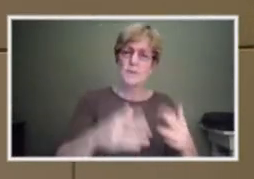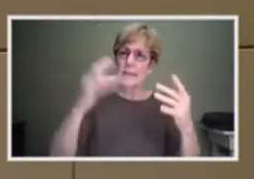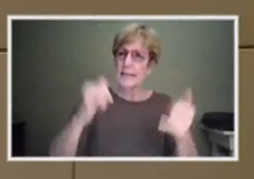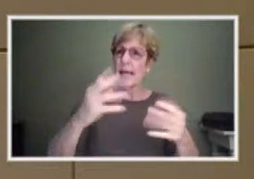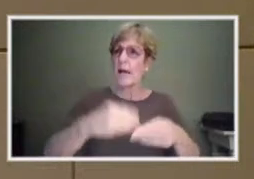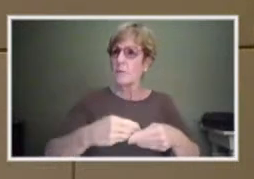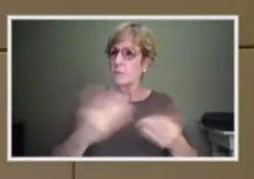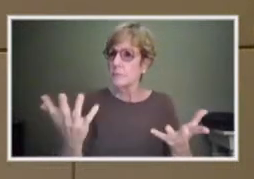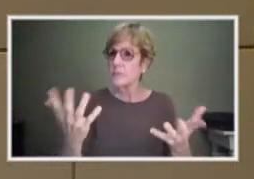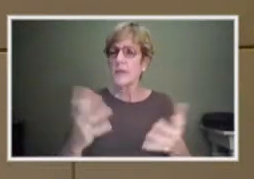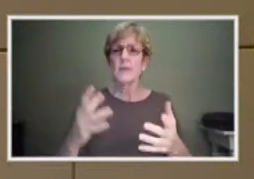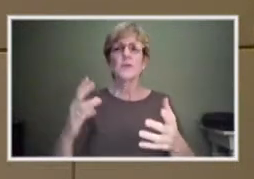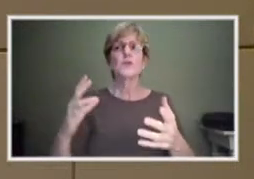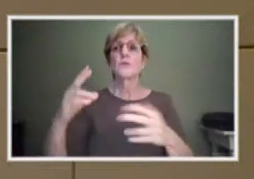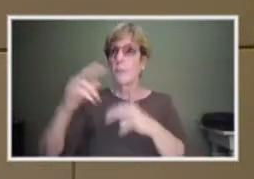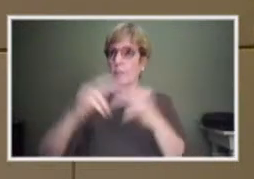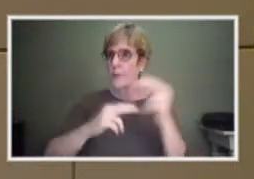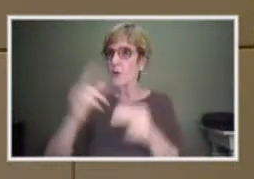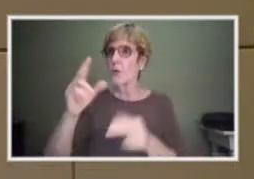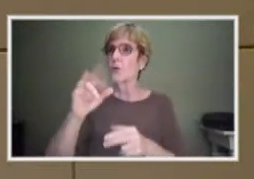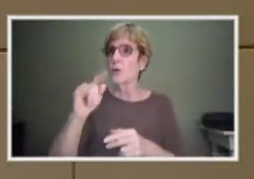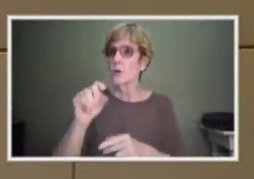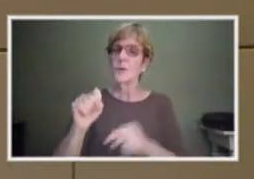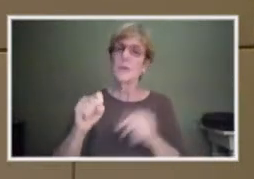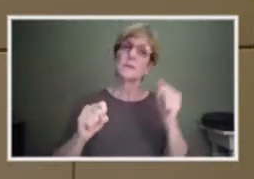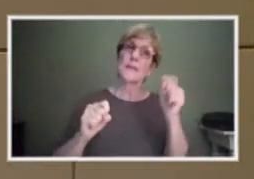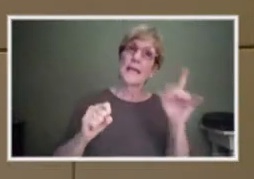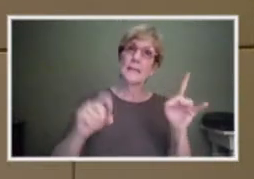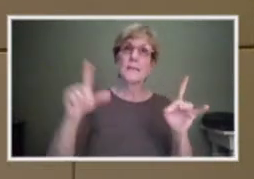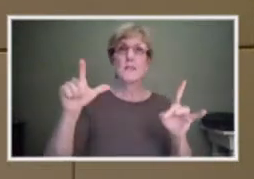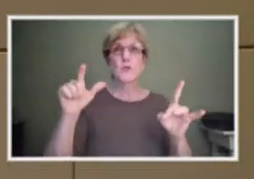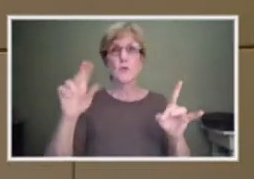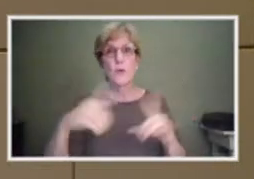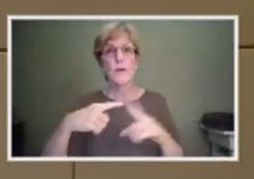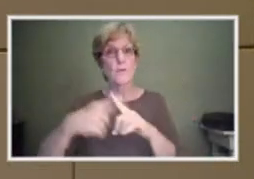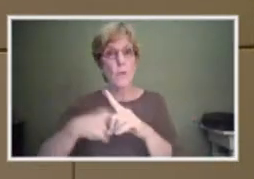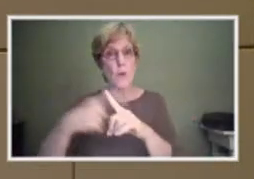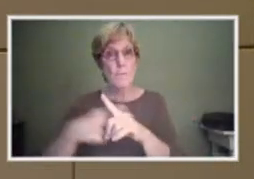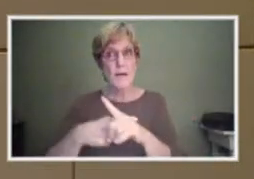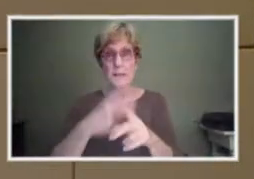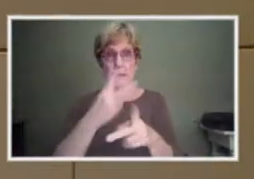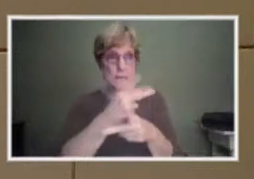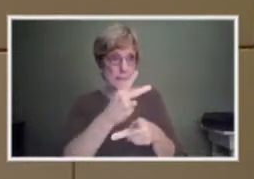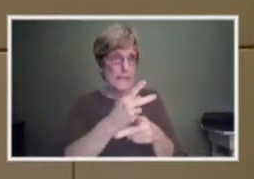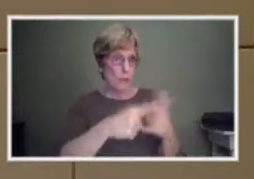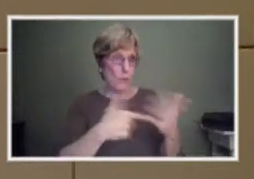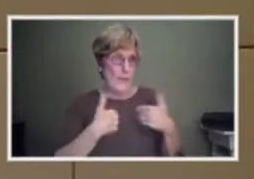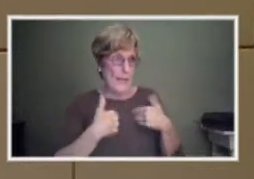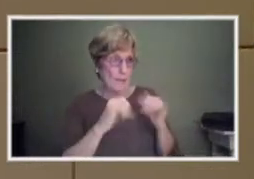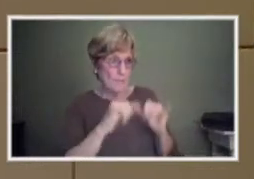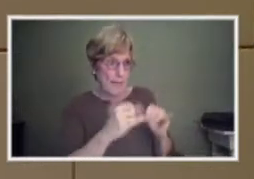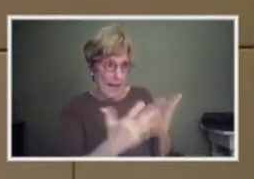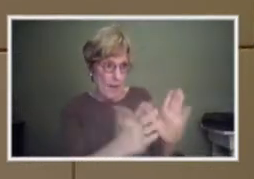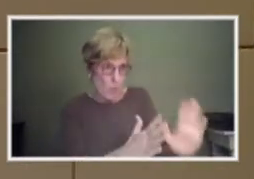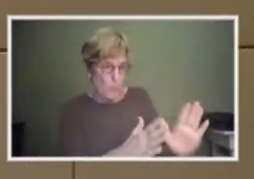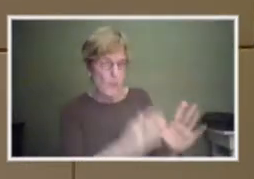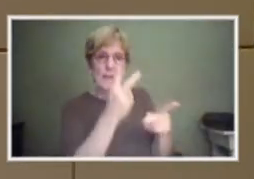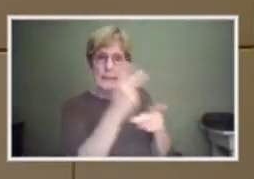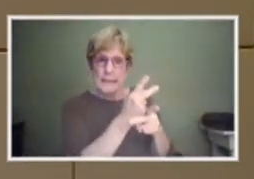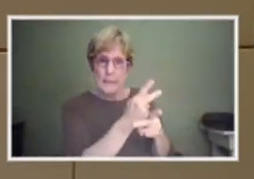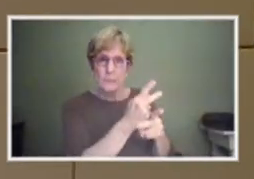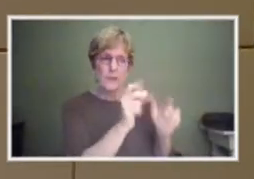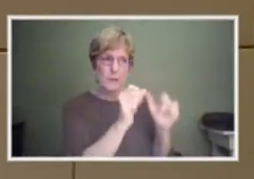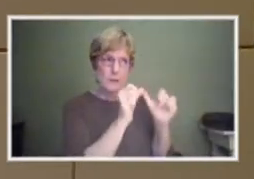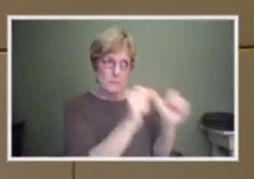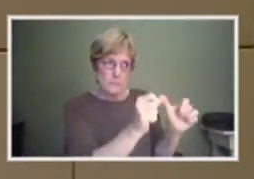build a new unit. It's 18 to 24 months, so if we can preserve what we got. And enhance it and keep it in play. I think